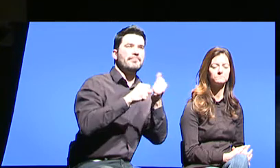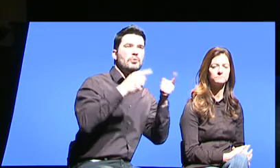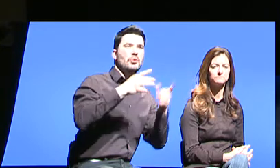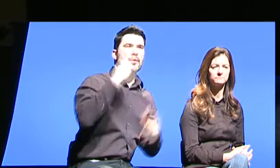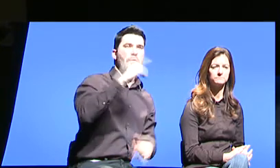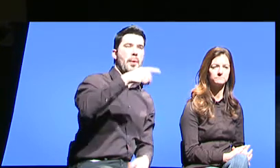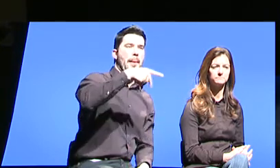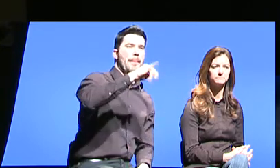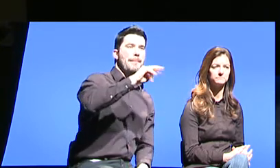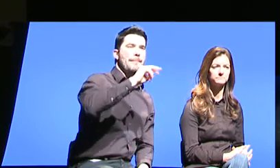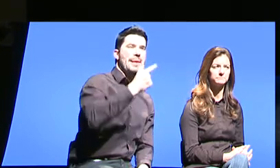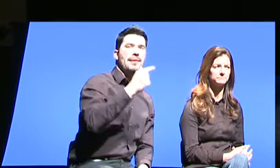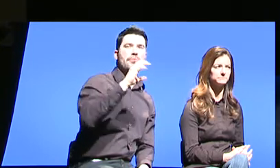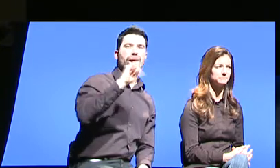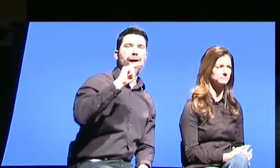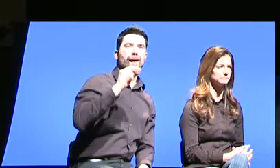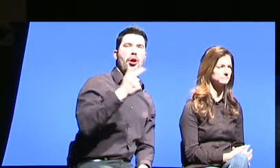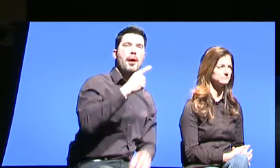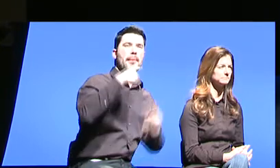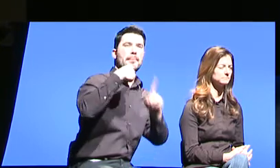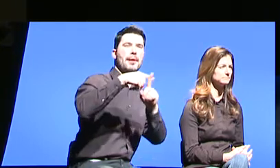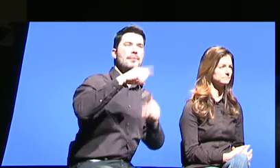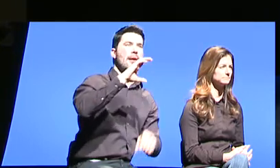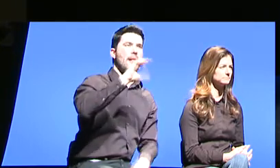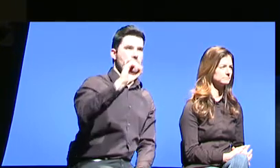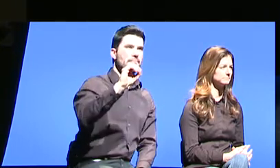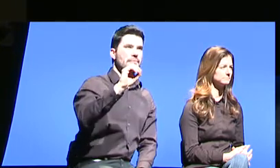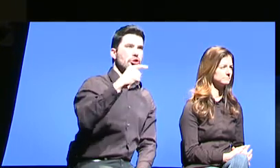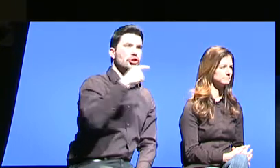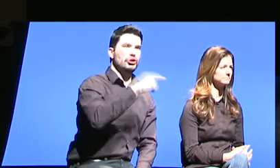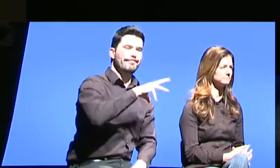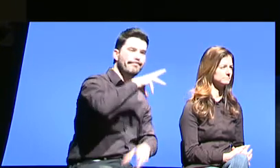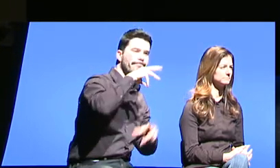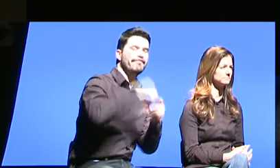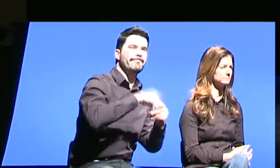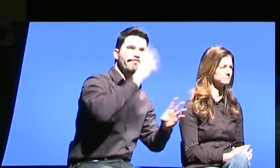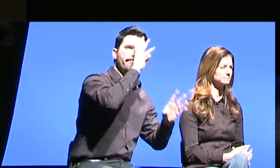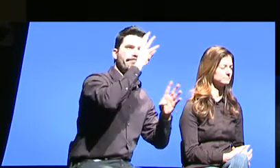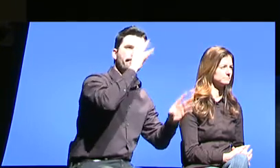of Ping Chong and Company and another one of the creators of this work.